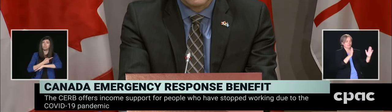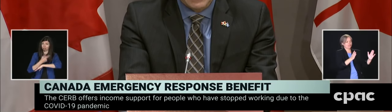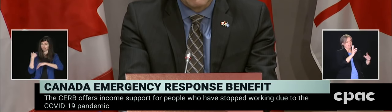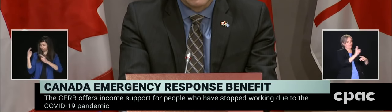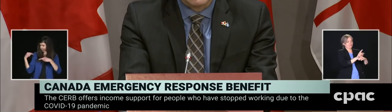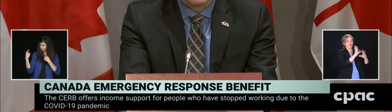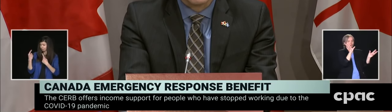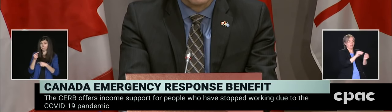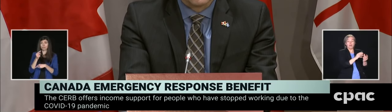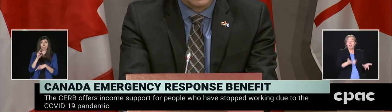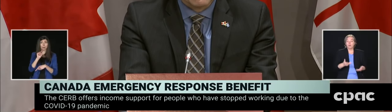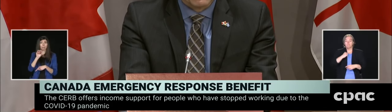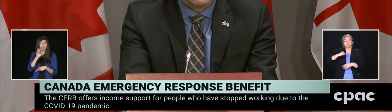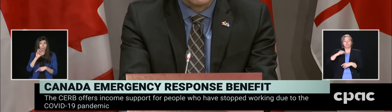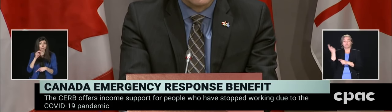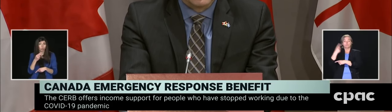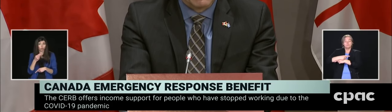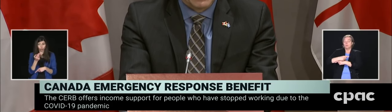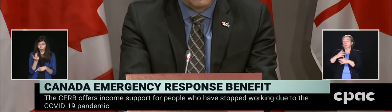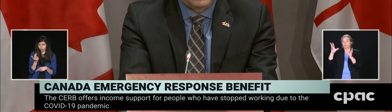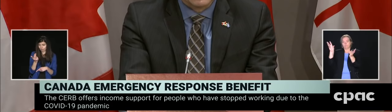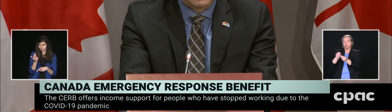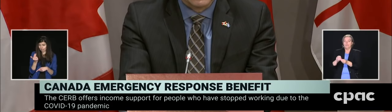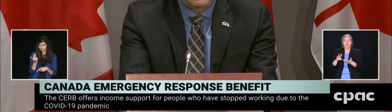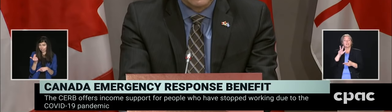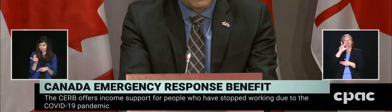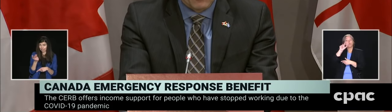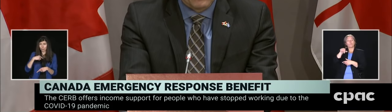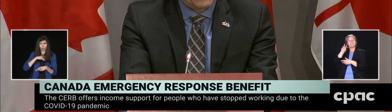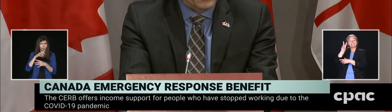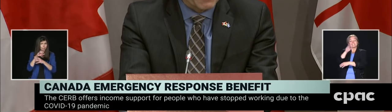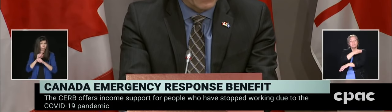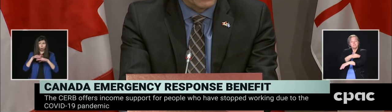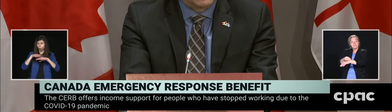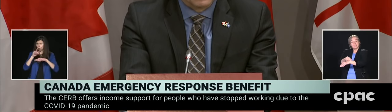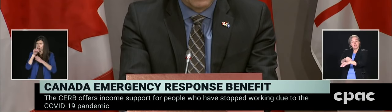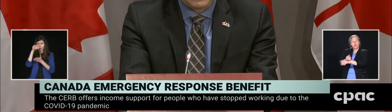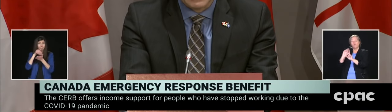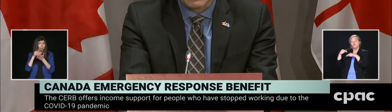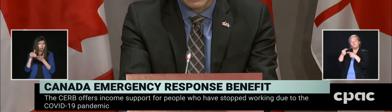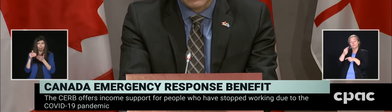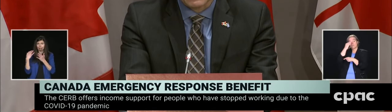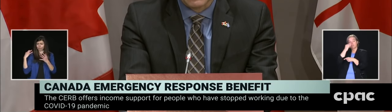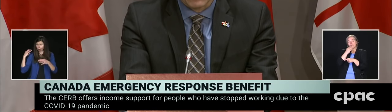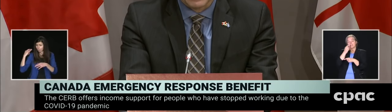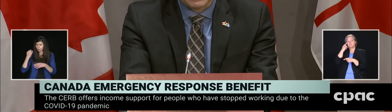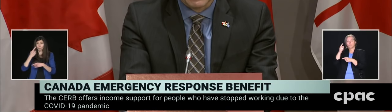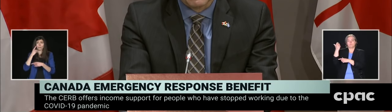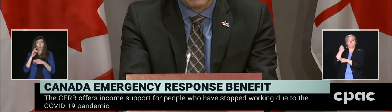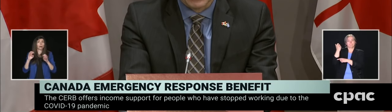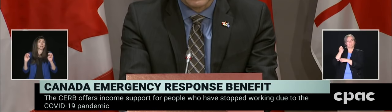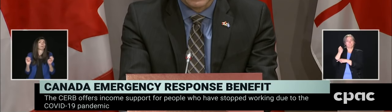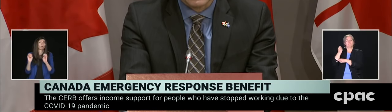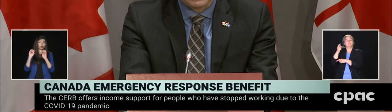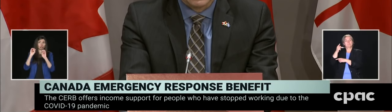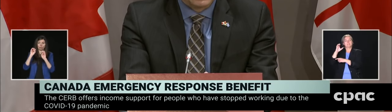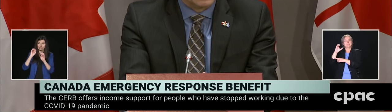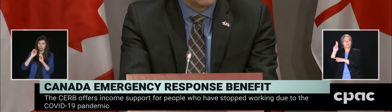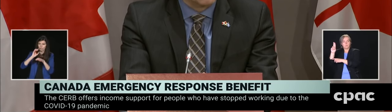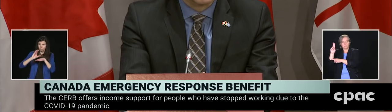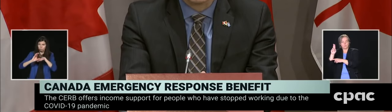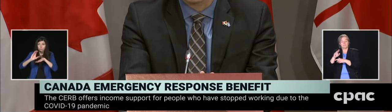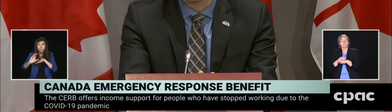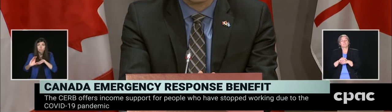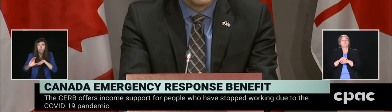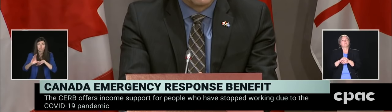million applications for emergency benefits. Over 3 million of these applications have already been processed. And